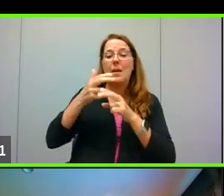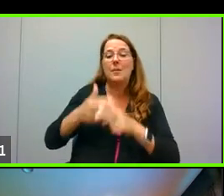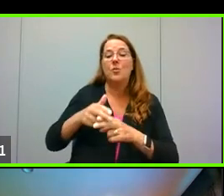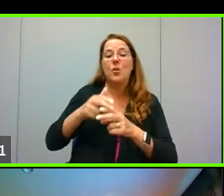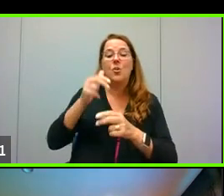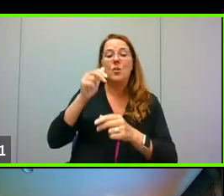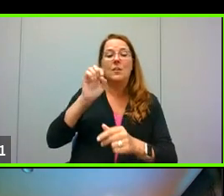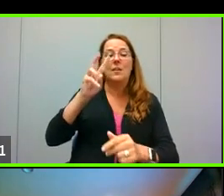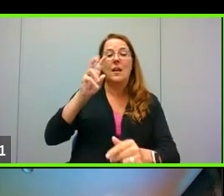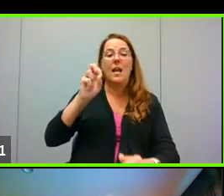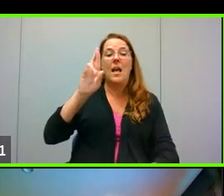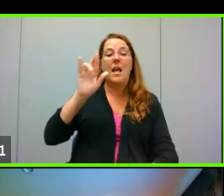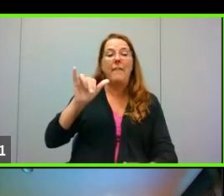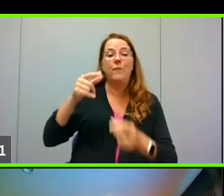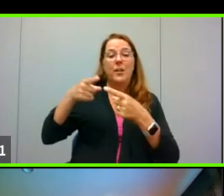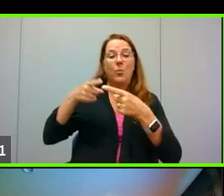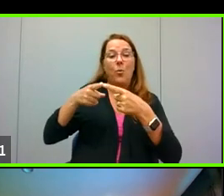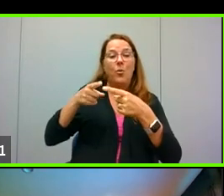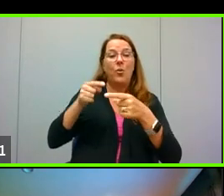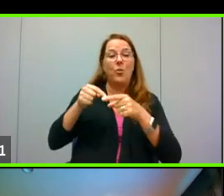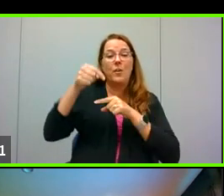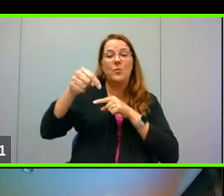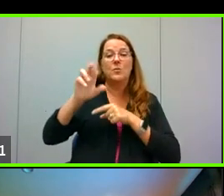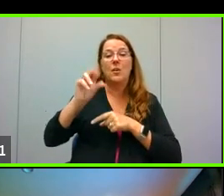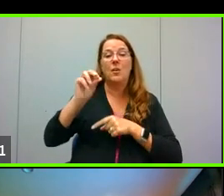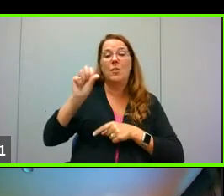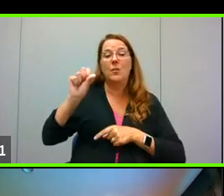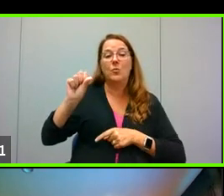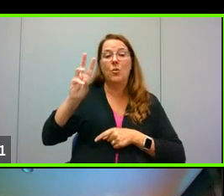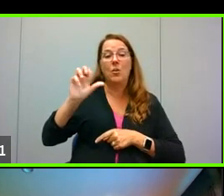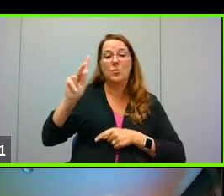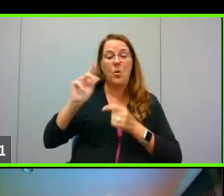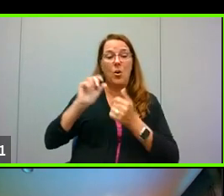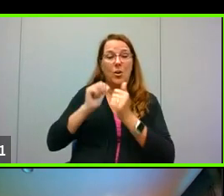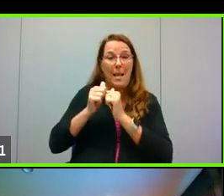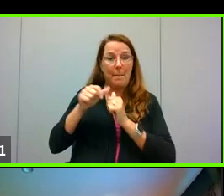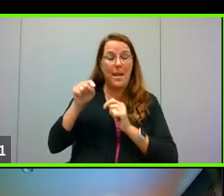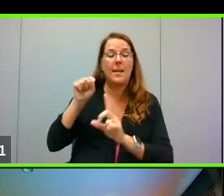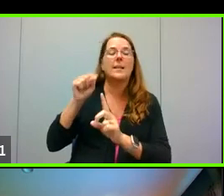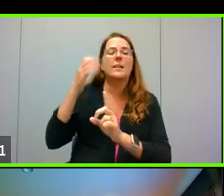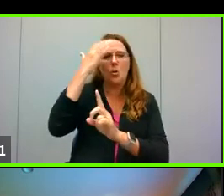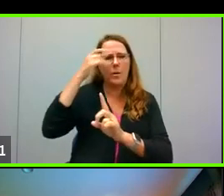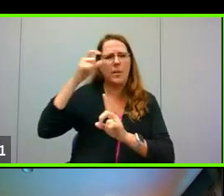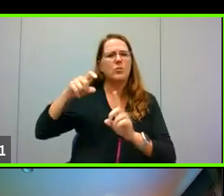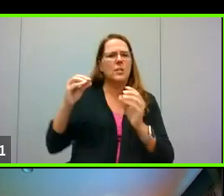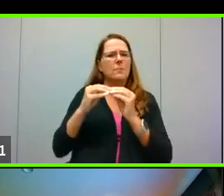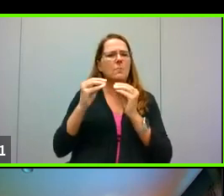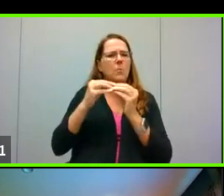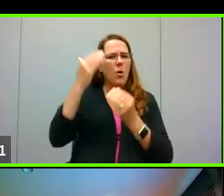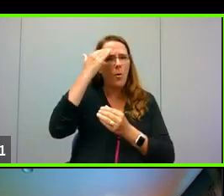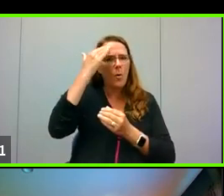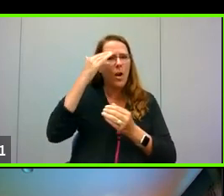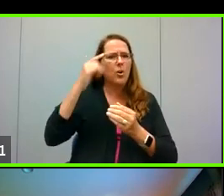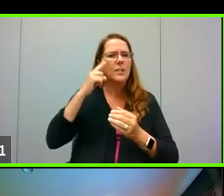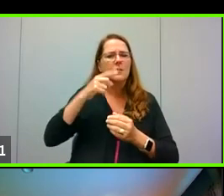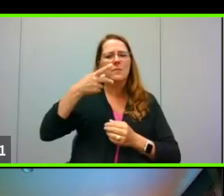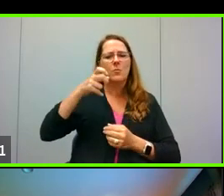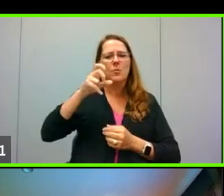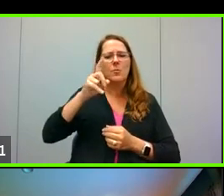is a Crosswalk," noting the need for more awareness for pedestrians and pedestrian